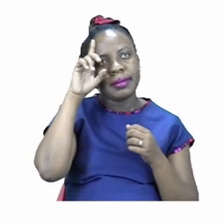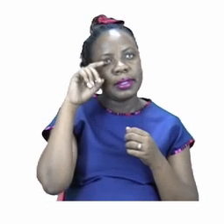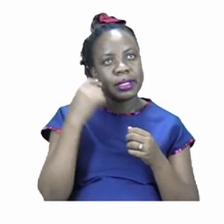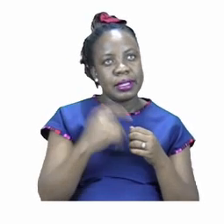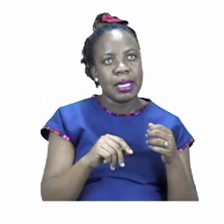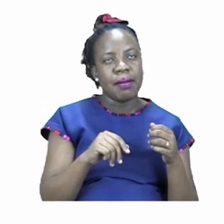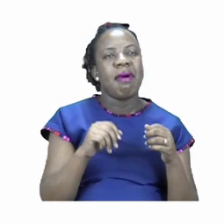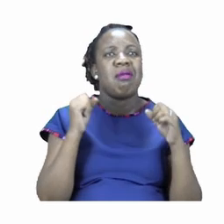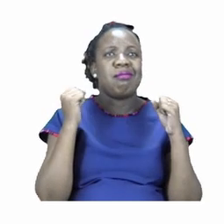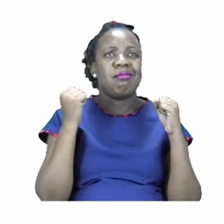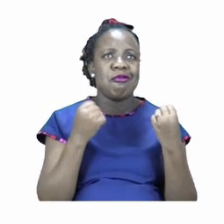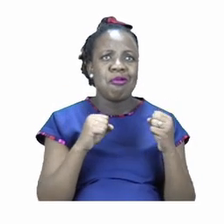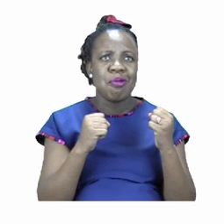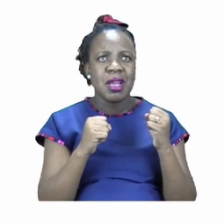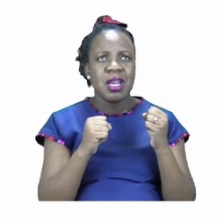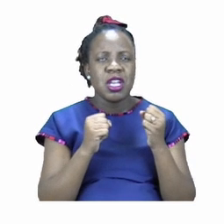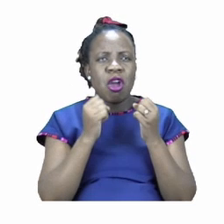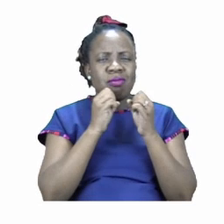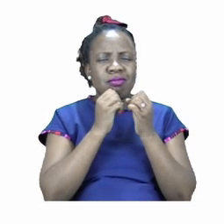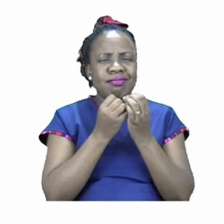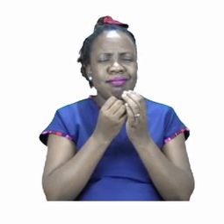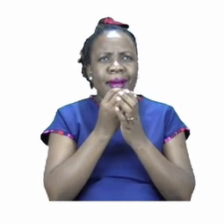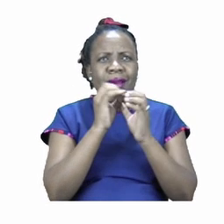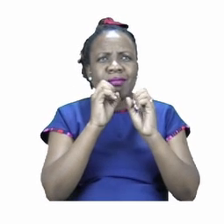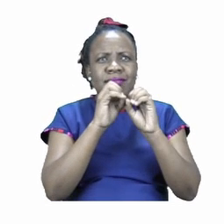shades, weather,